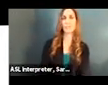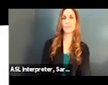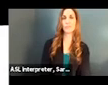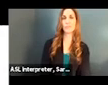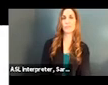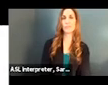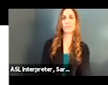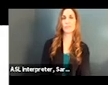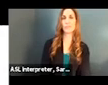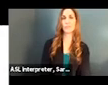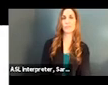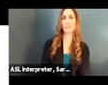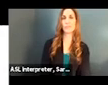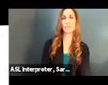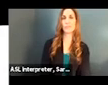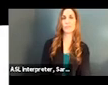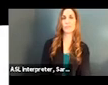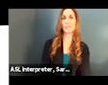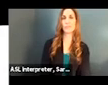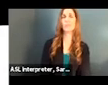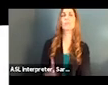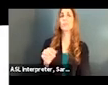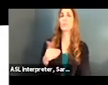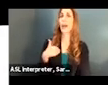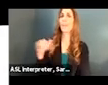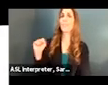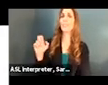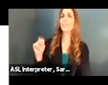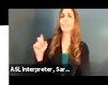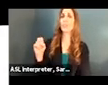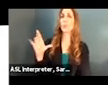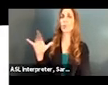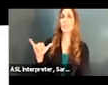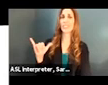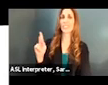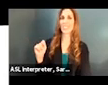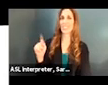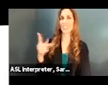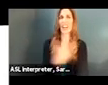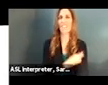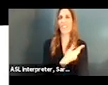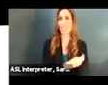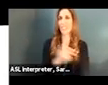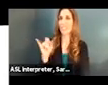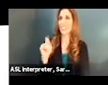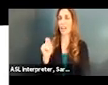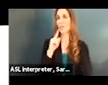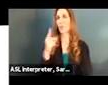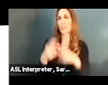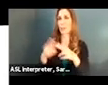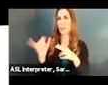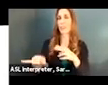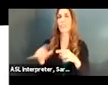I'll play this video. Okay. And as Kim mentioned, we do have sensory kits at vaccine sites. We wanted to mention that. This picture is